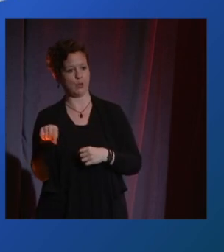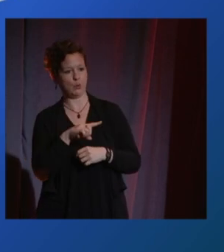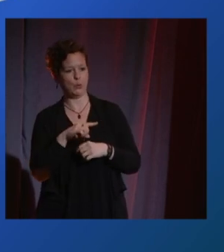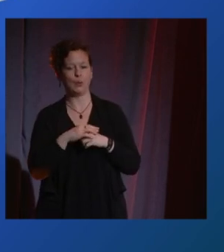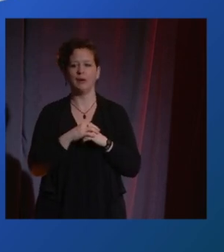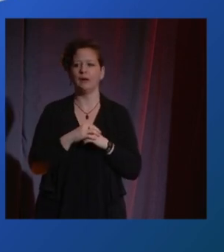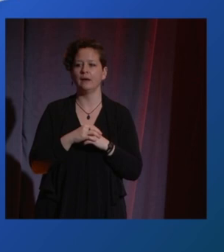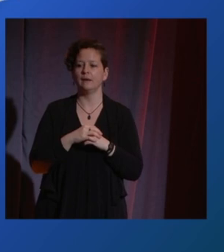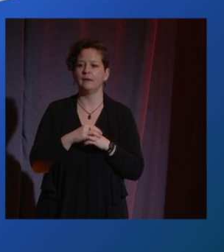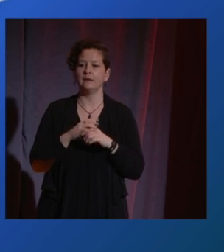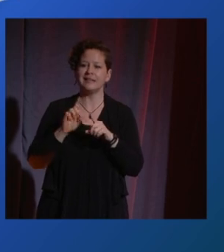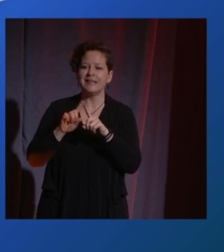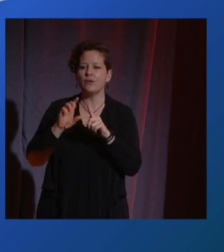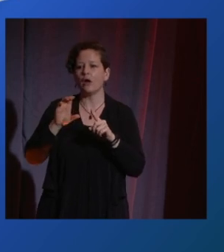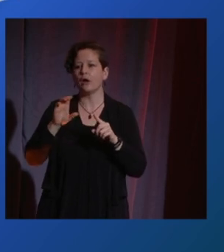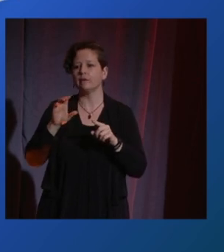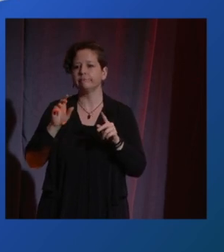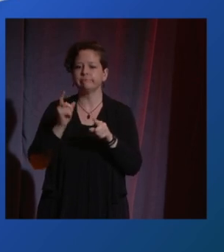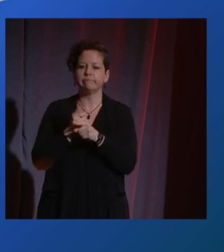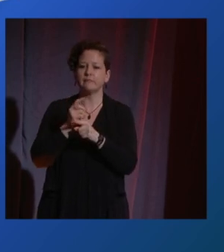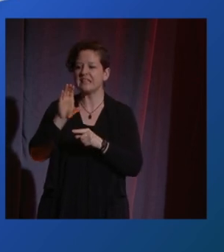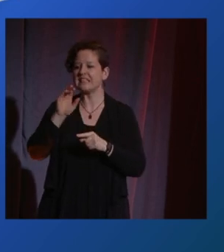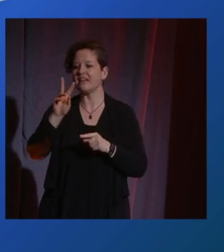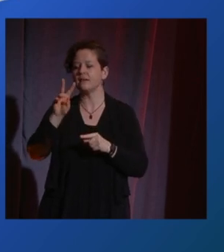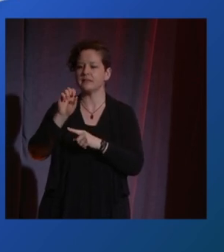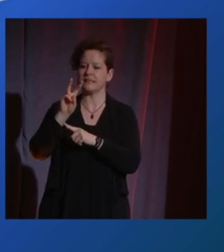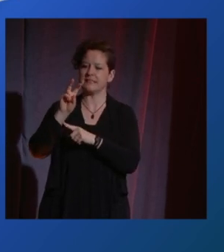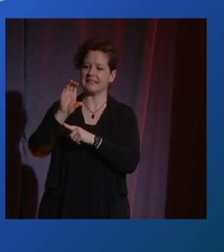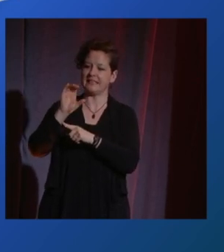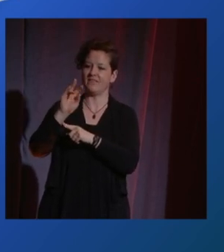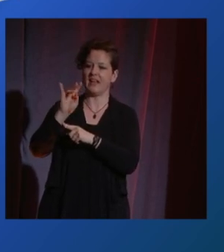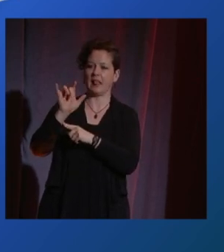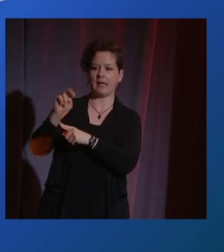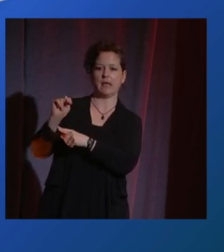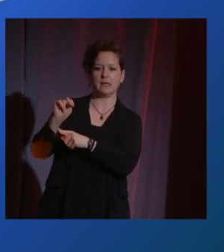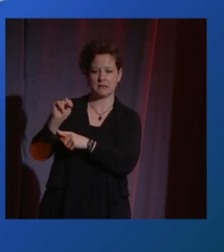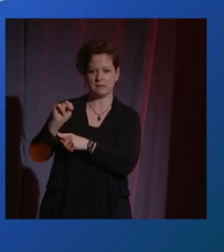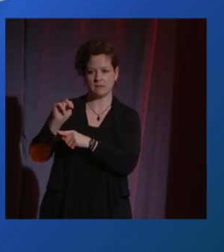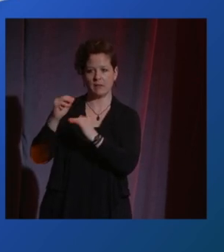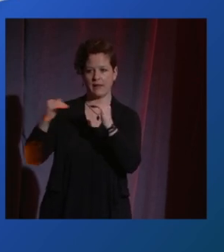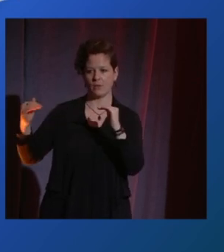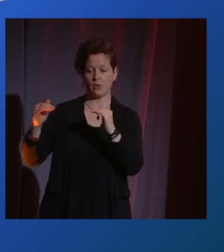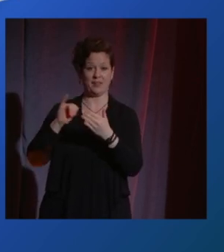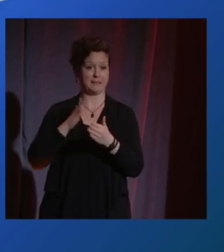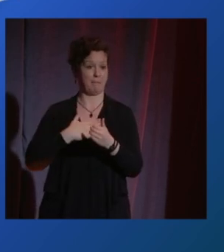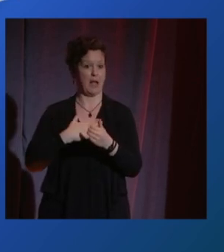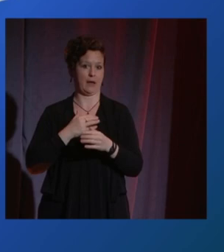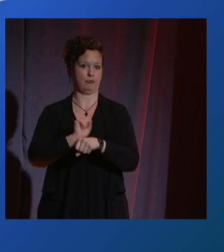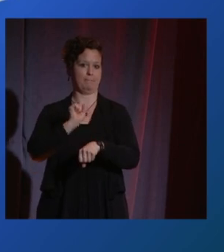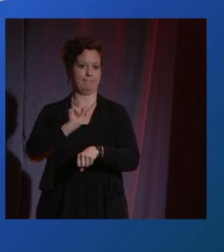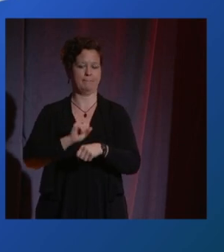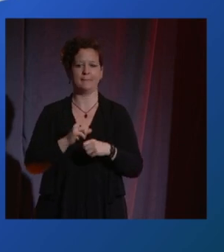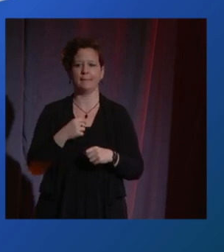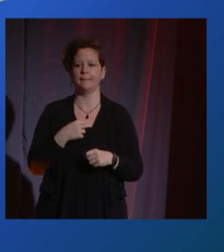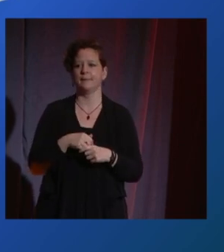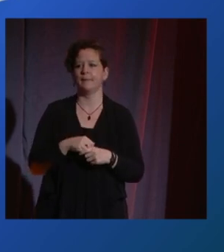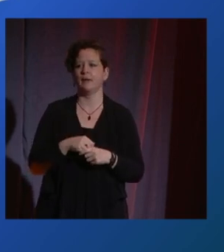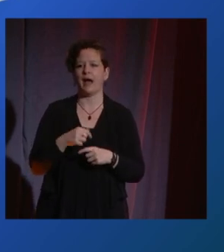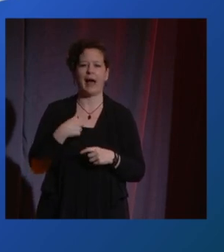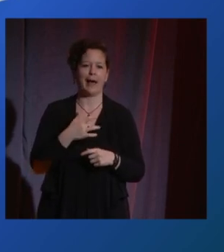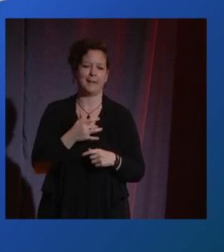different you know civilian is my main job that's I like to say the words I like to